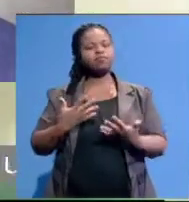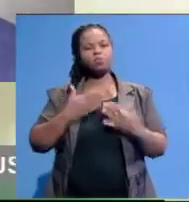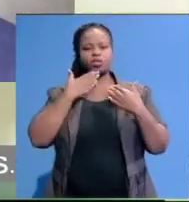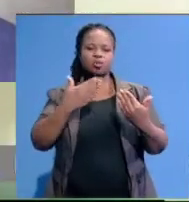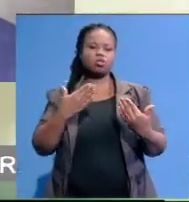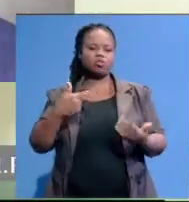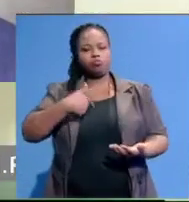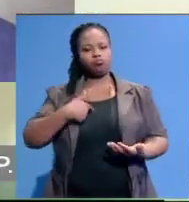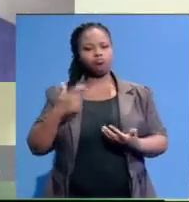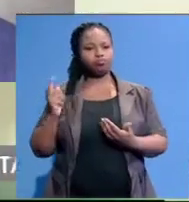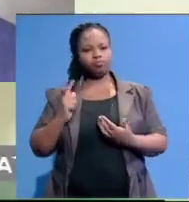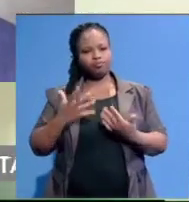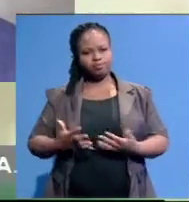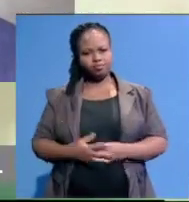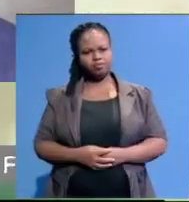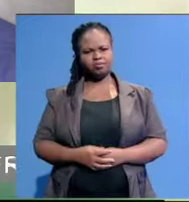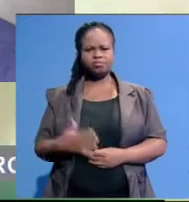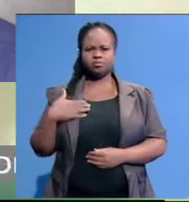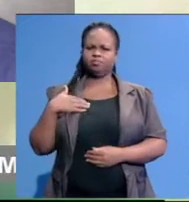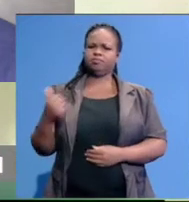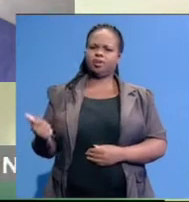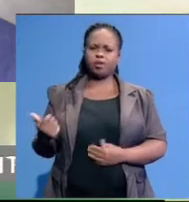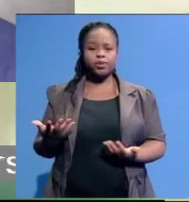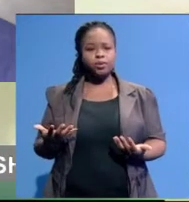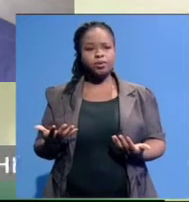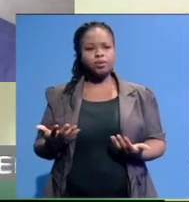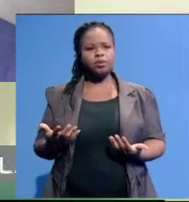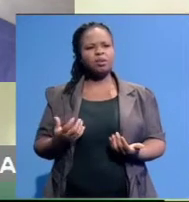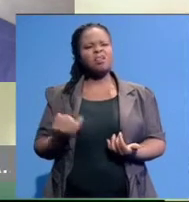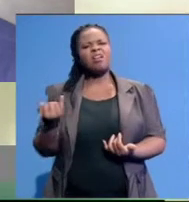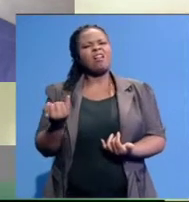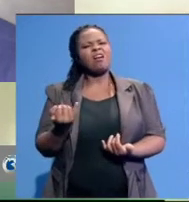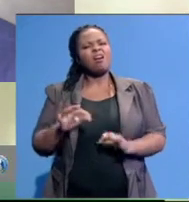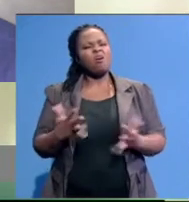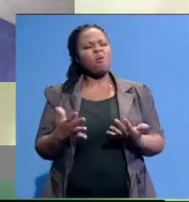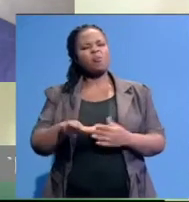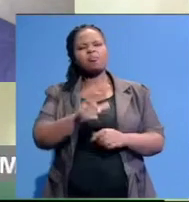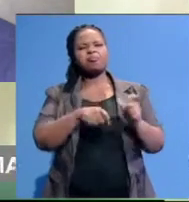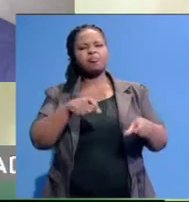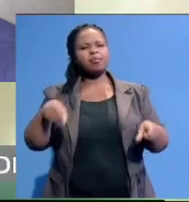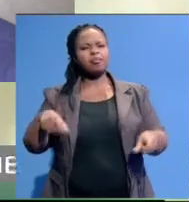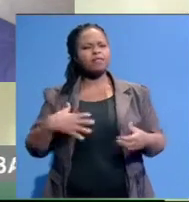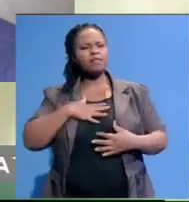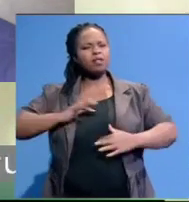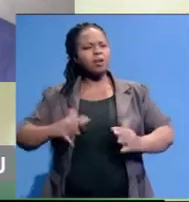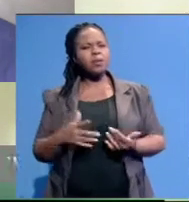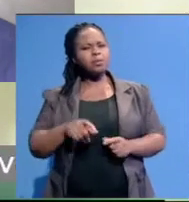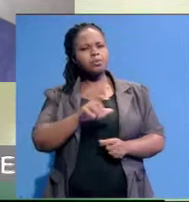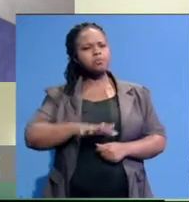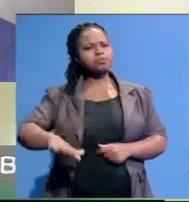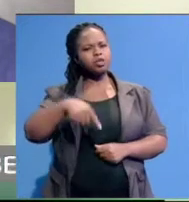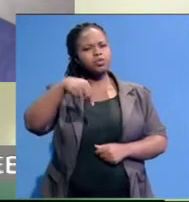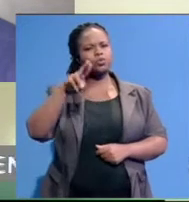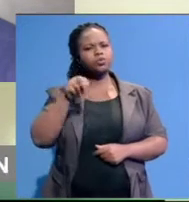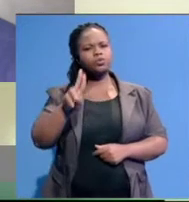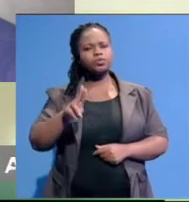studio. Now, how are you, Doctor? What is the mood on the ground there in Kun?